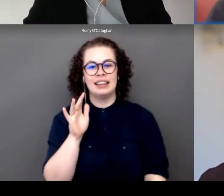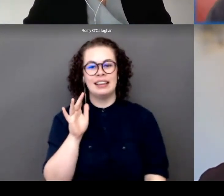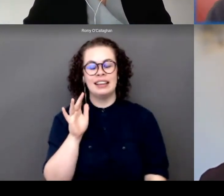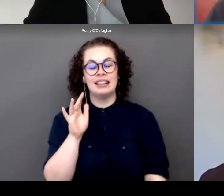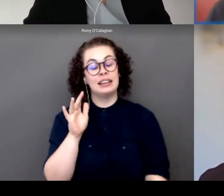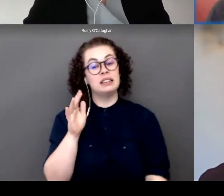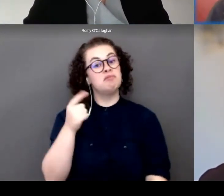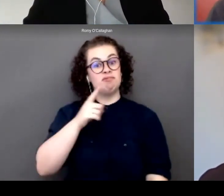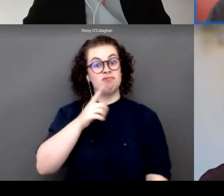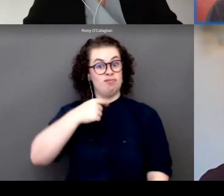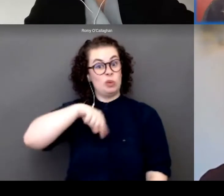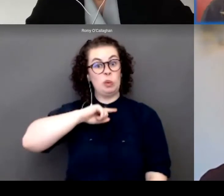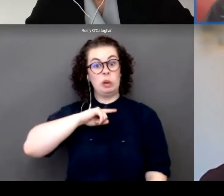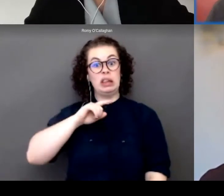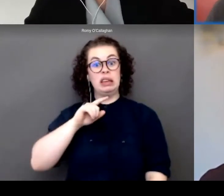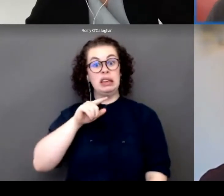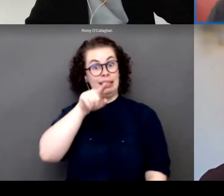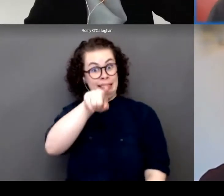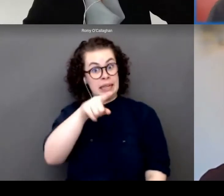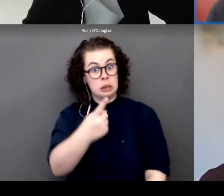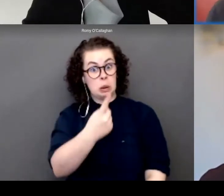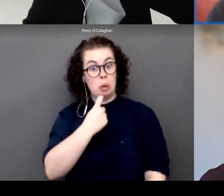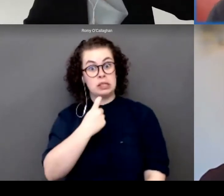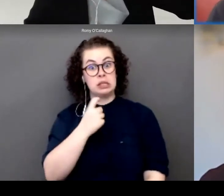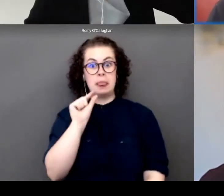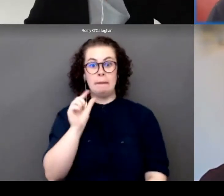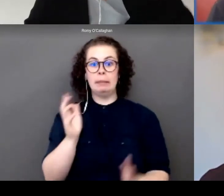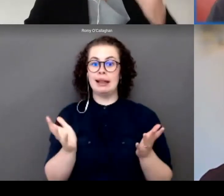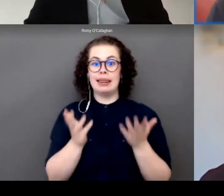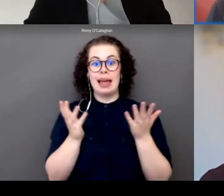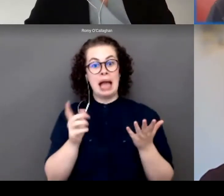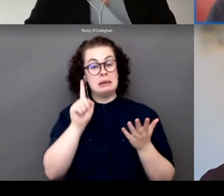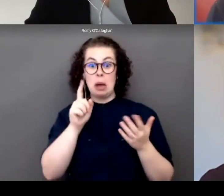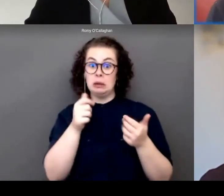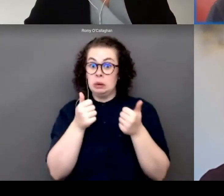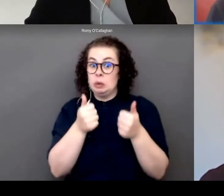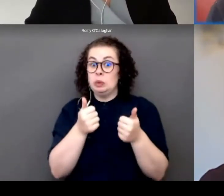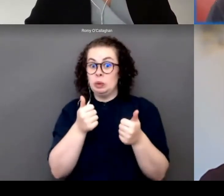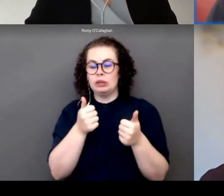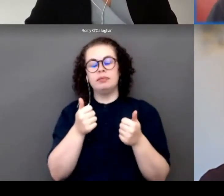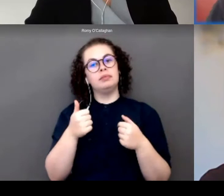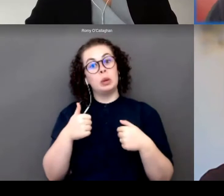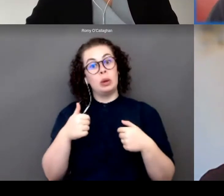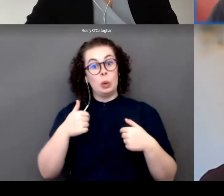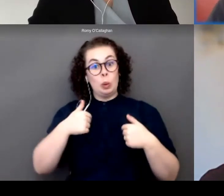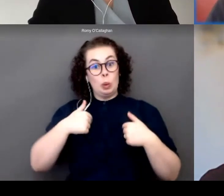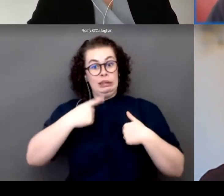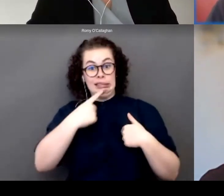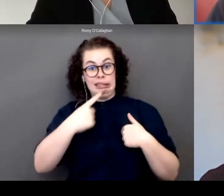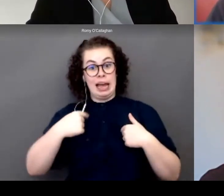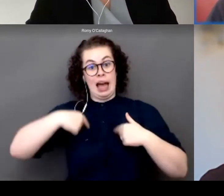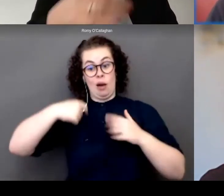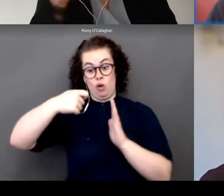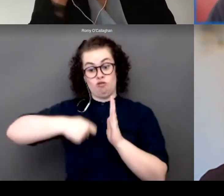simple but very interesting question, because it's linked to my previous answer. It is a participatory process.